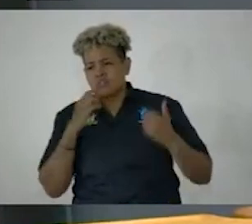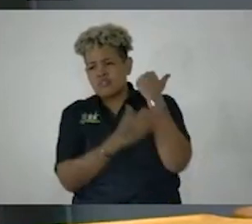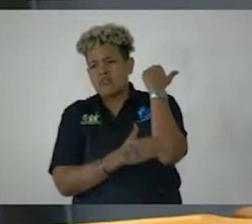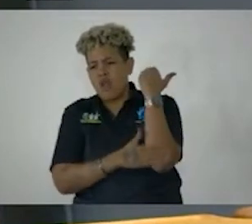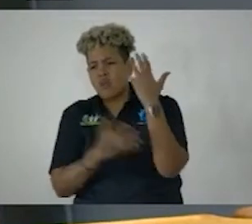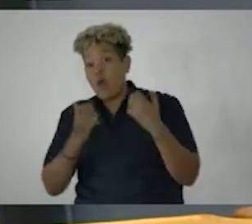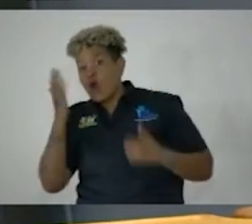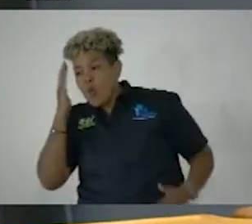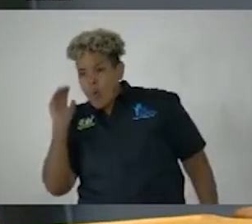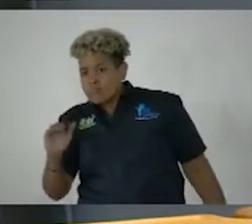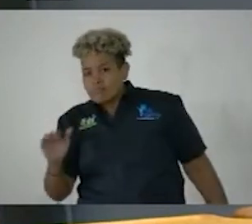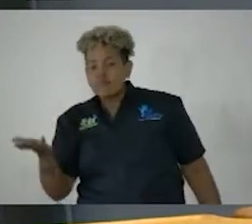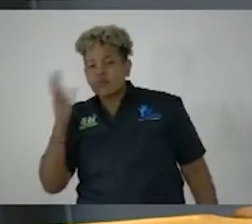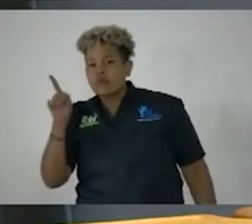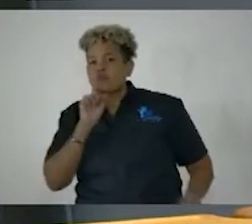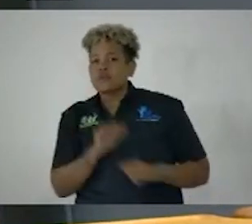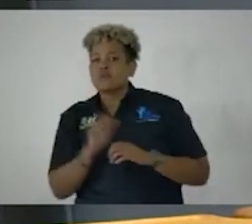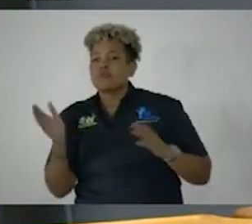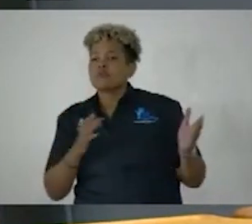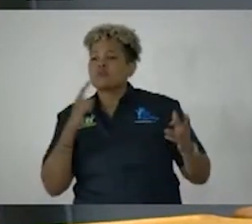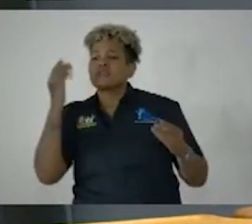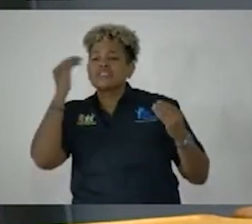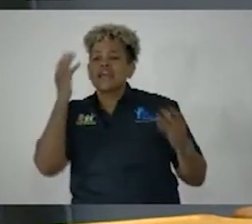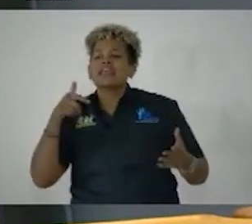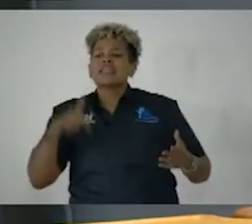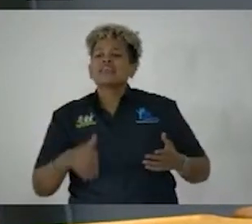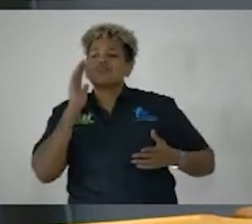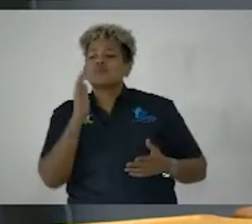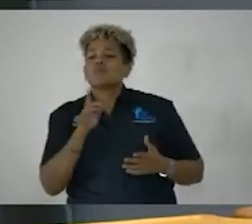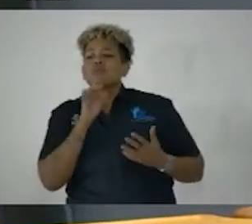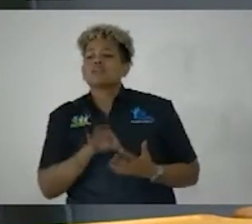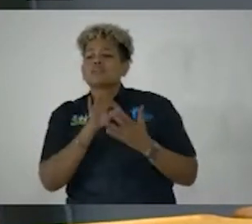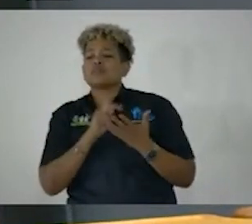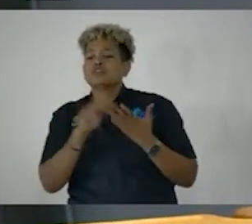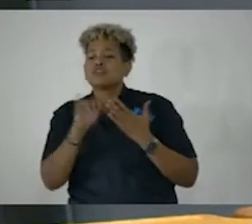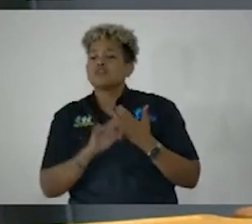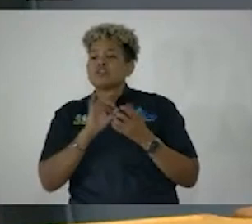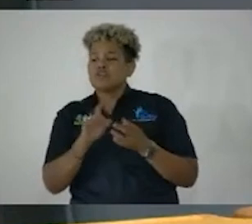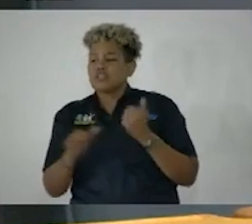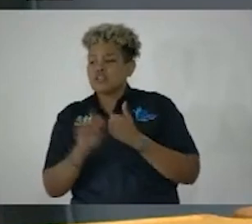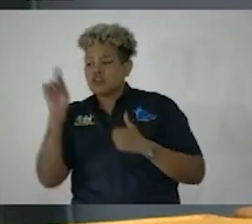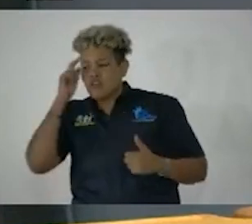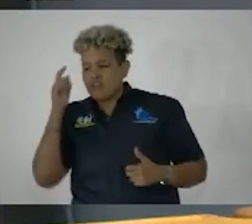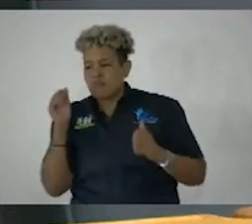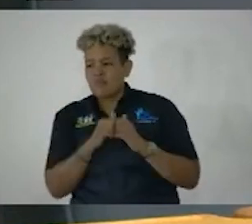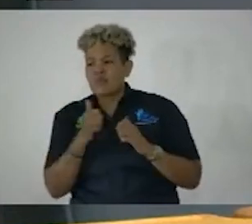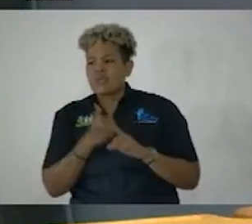trying to get it, would you be prepared to say that this is going to be a special project of the government with